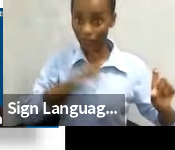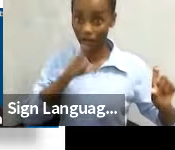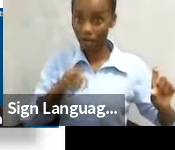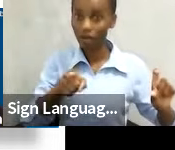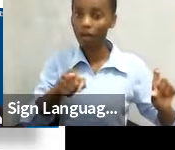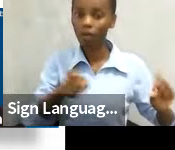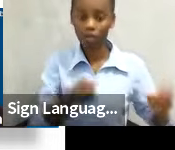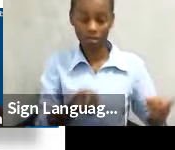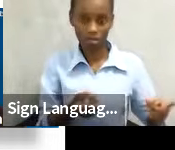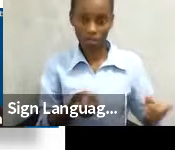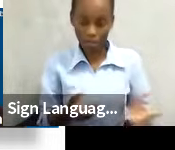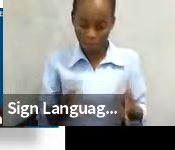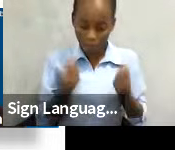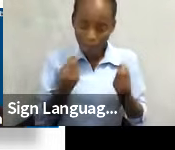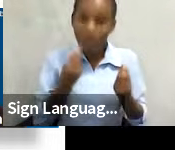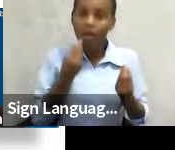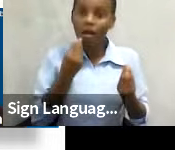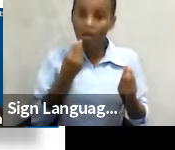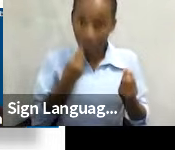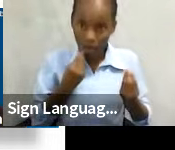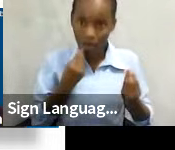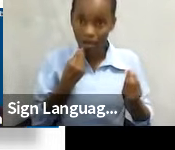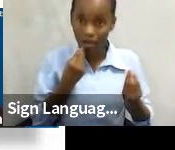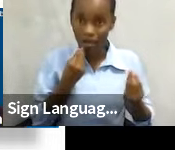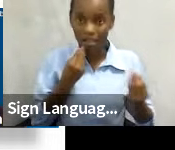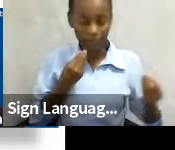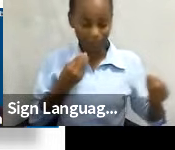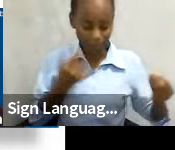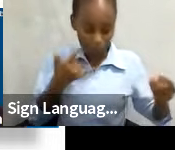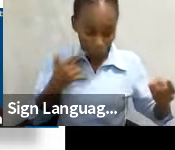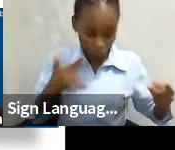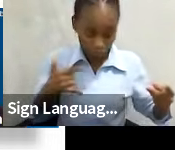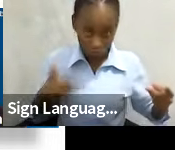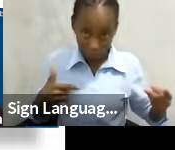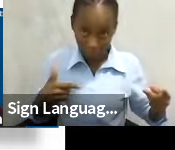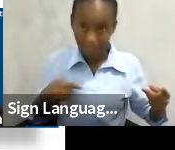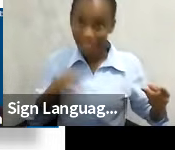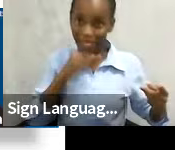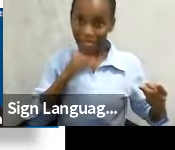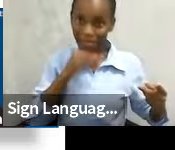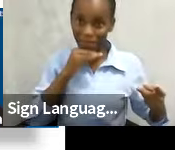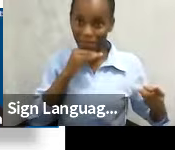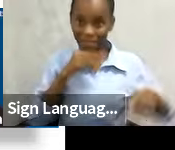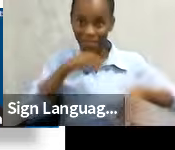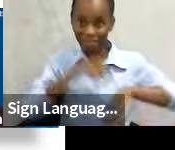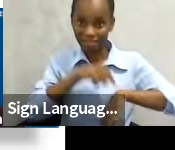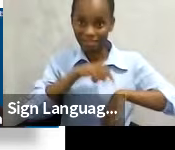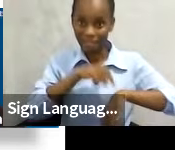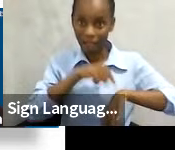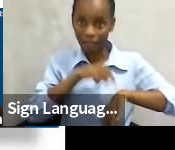documents, and then that will obviously speed up the turnaround time for finalization.